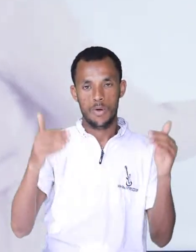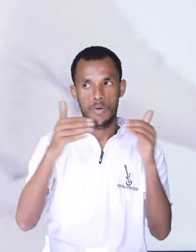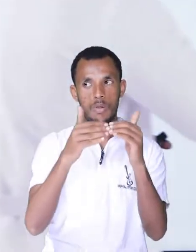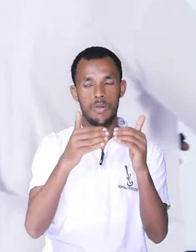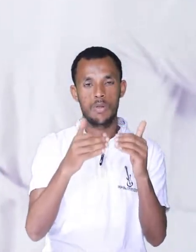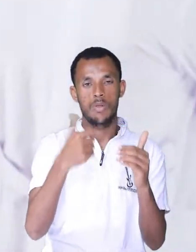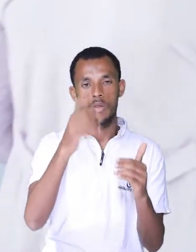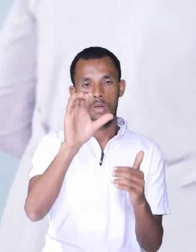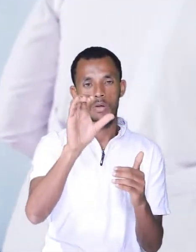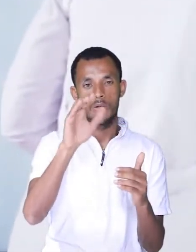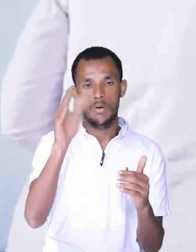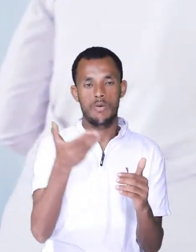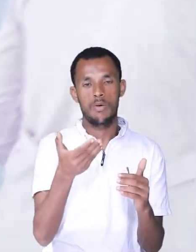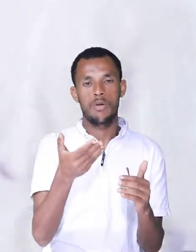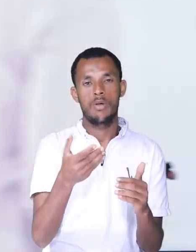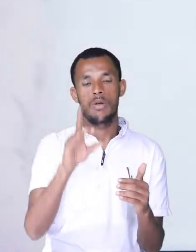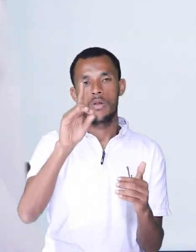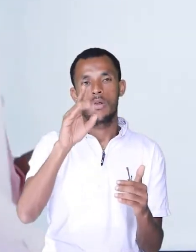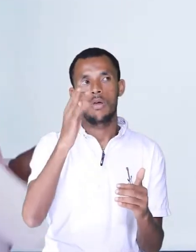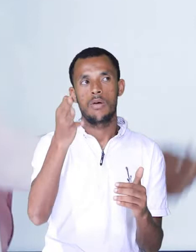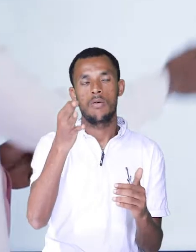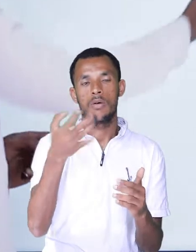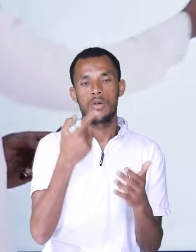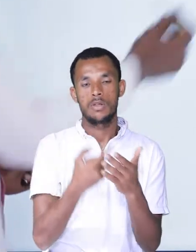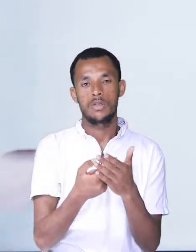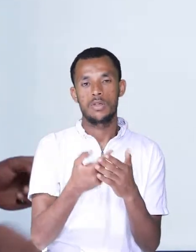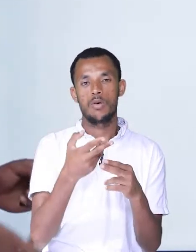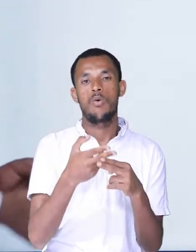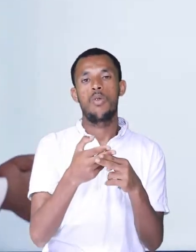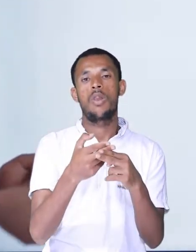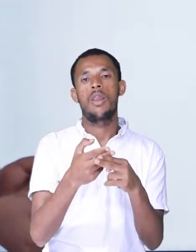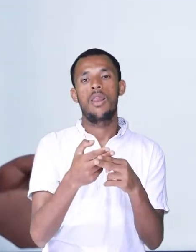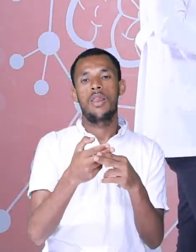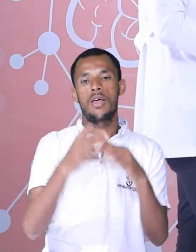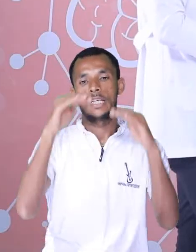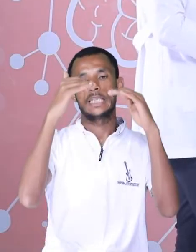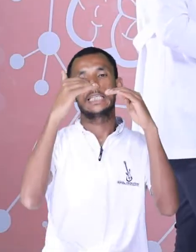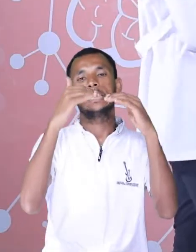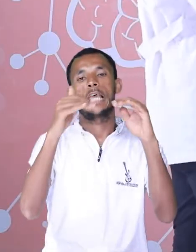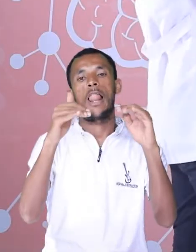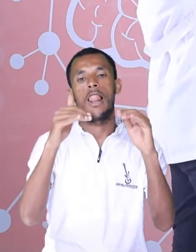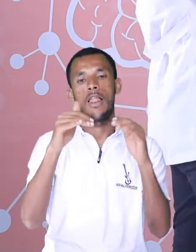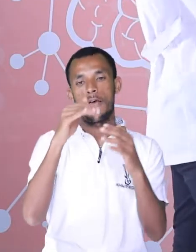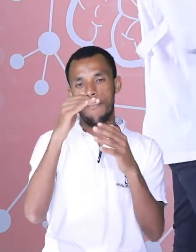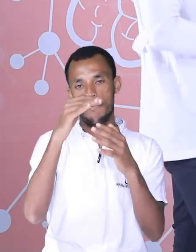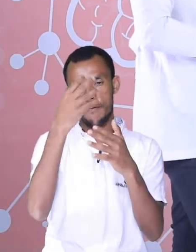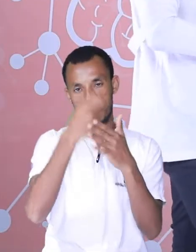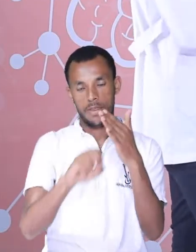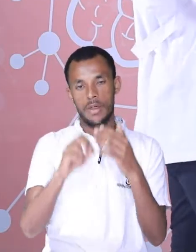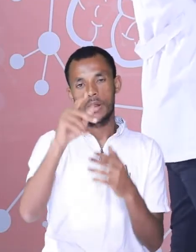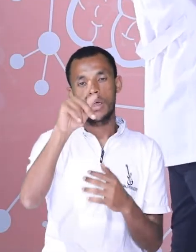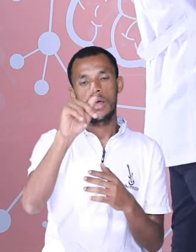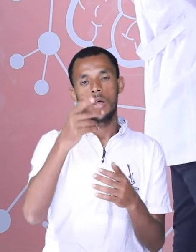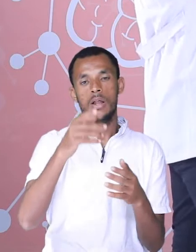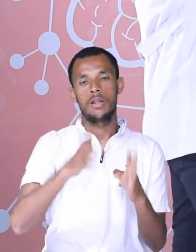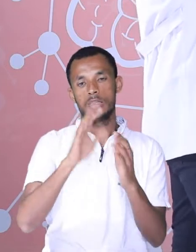to AC over DF. This is called a scale factor K. Now, let's substitute the value